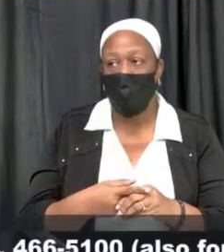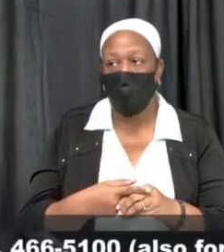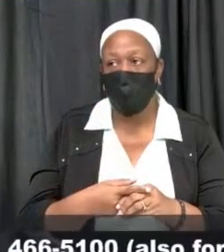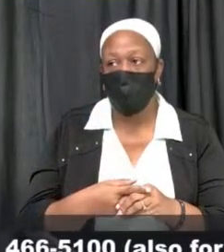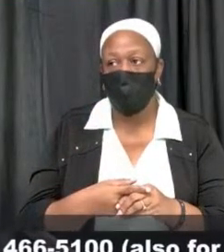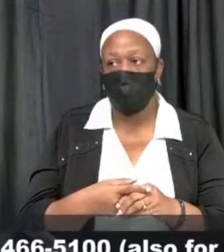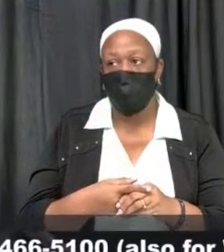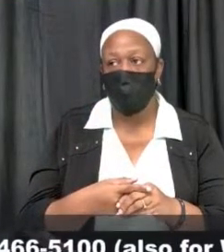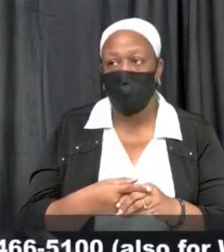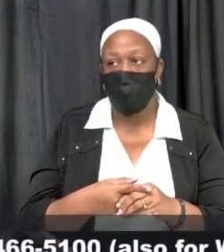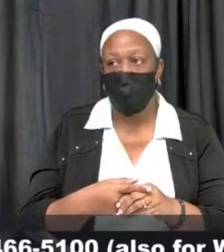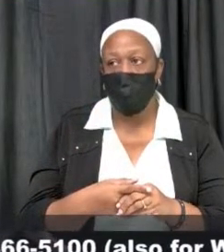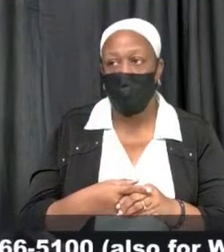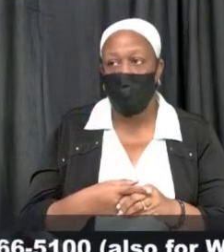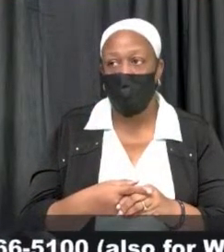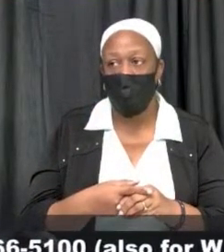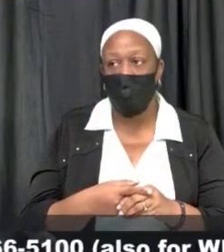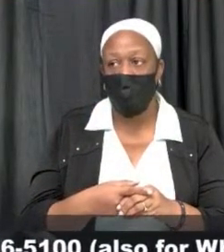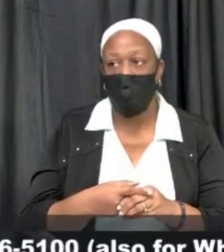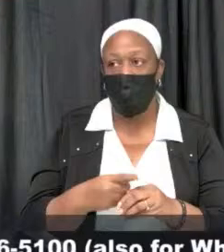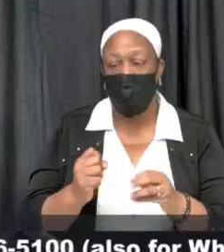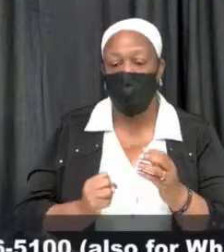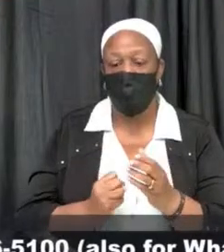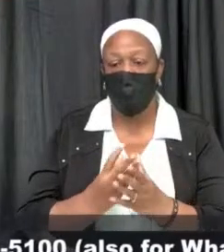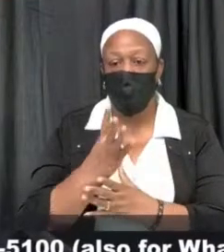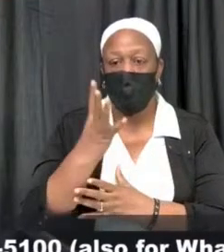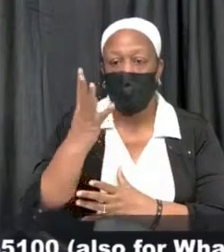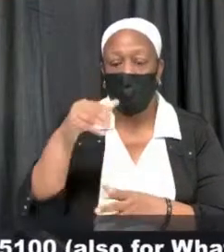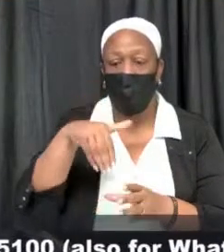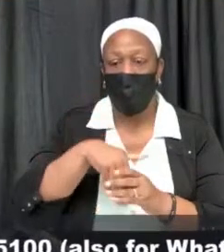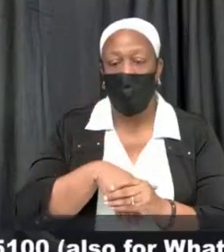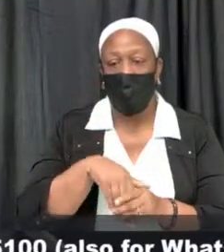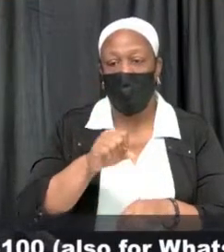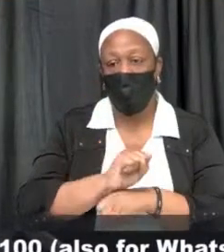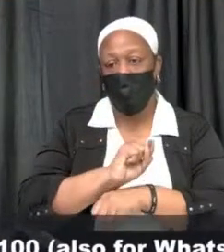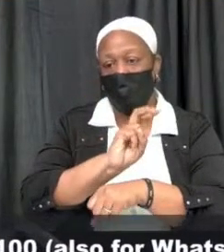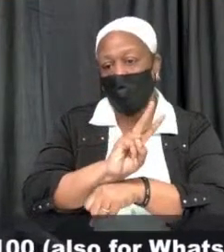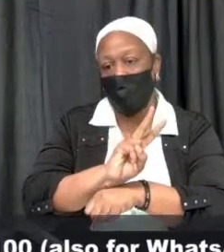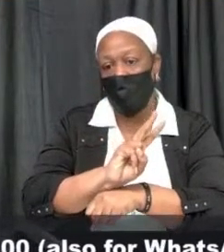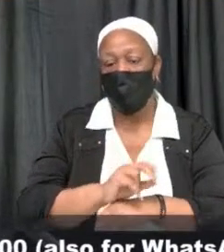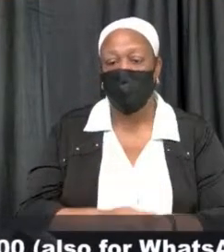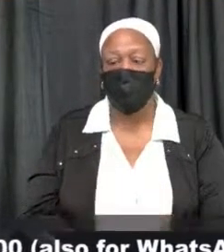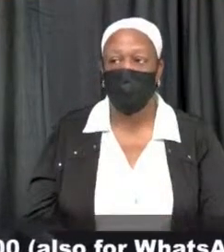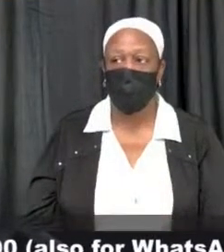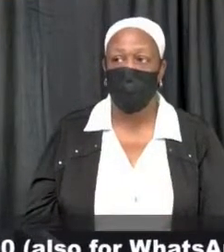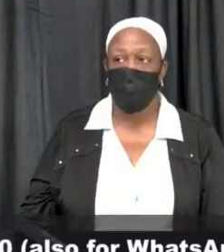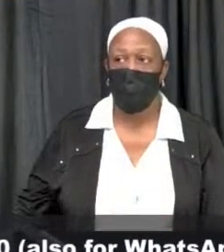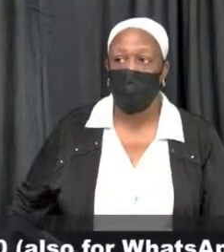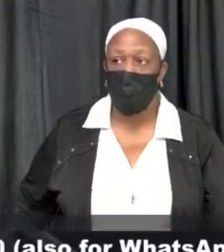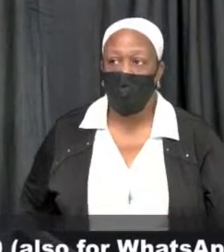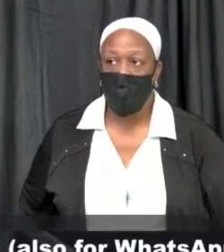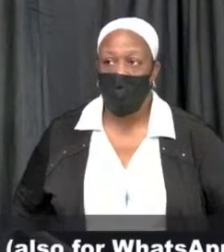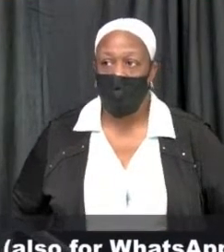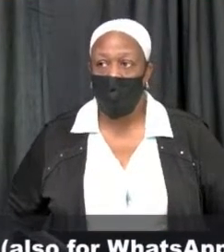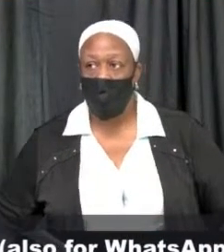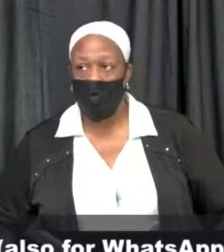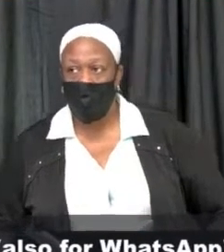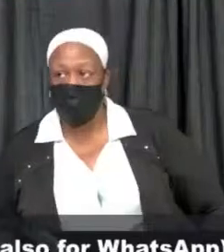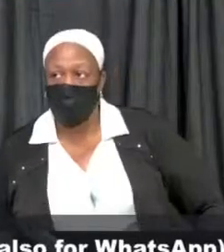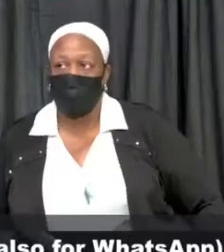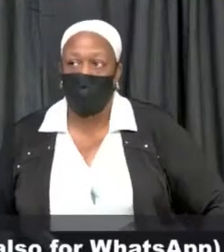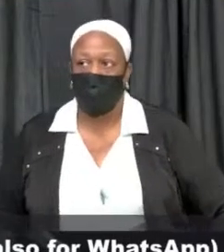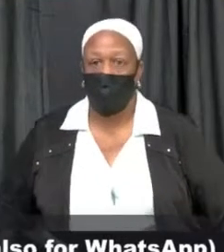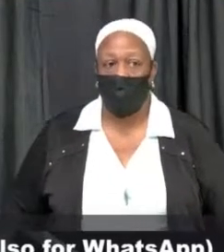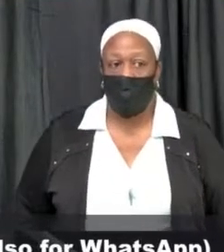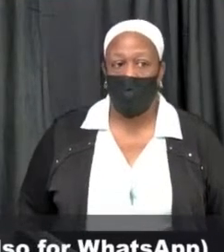of the La Soufrière volcano eruption in St. Vincent and the Grenadines. And I'm going to focus on